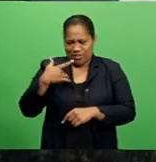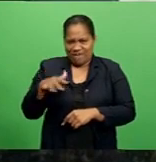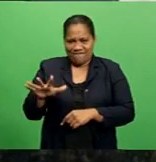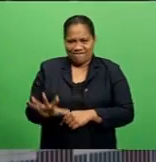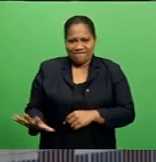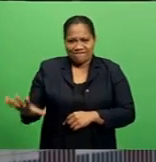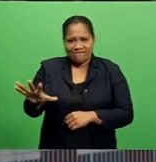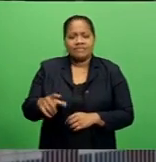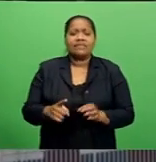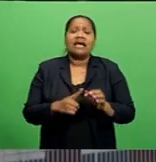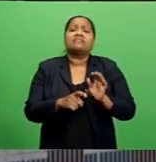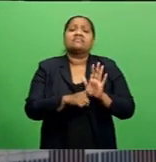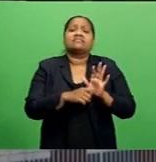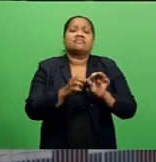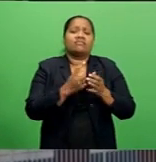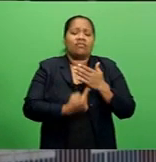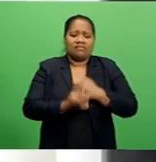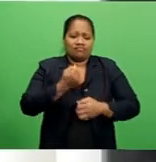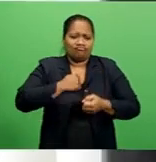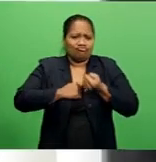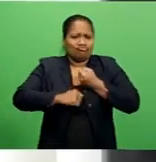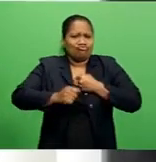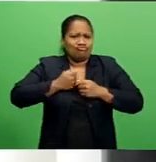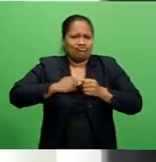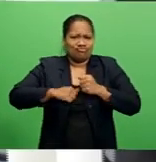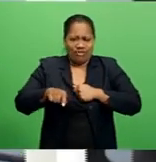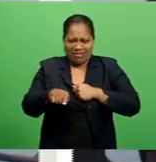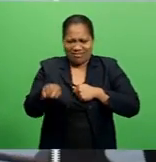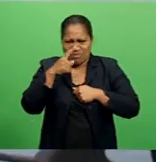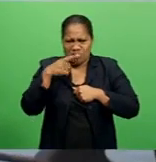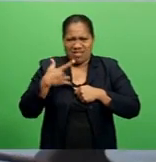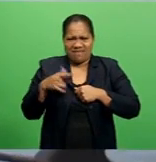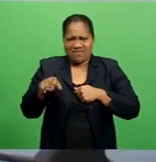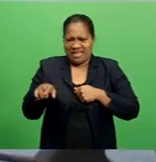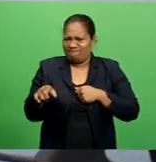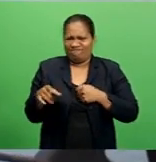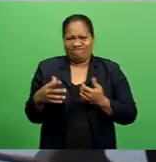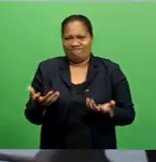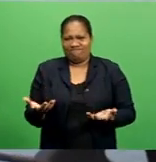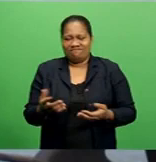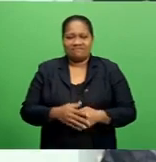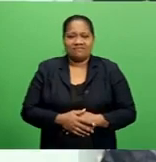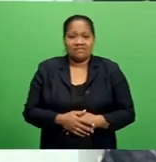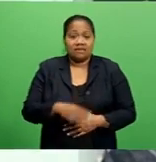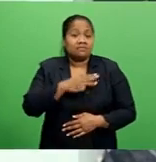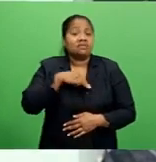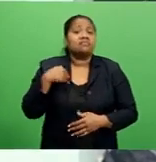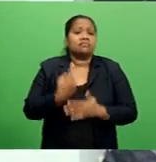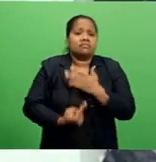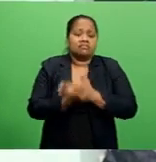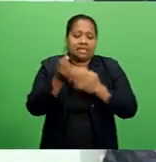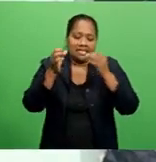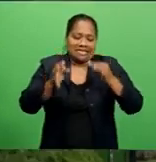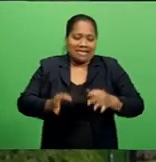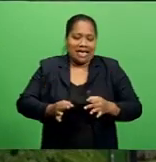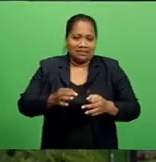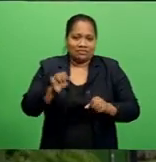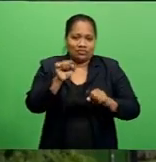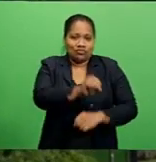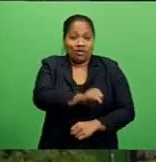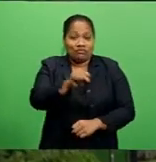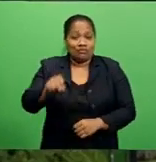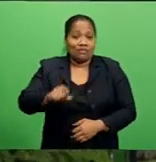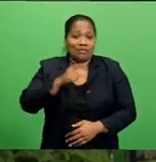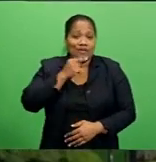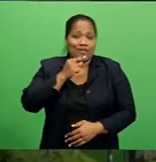PRB struggles to evict unruly tenants. And ministry to decide on scholarships and